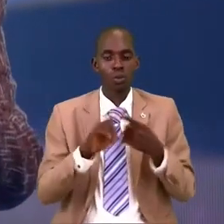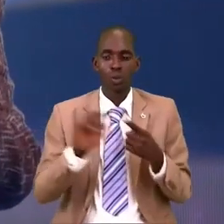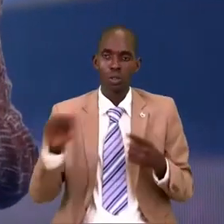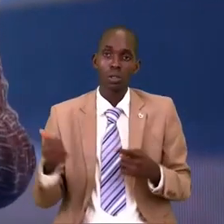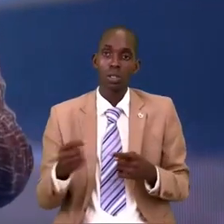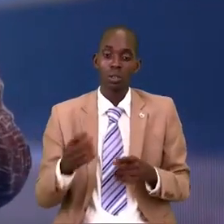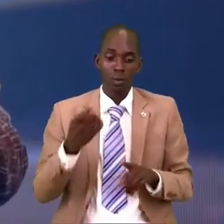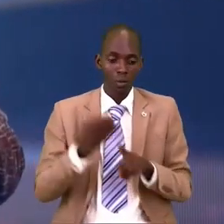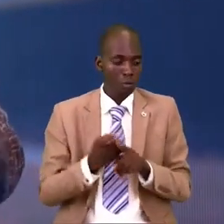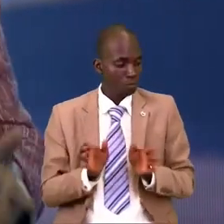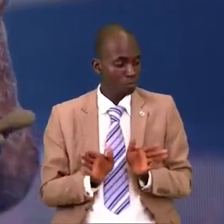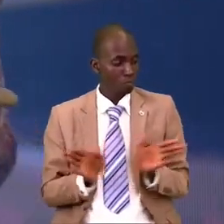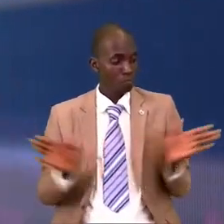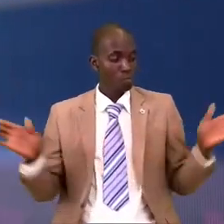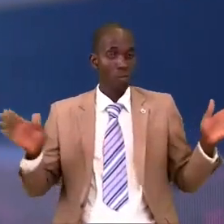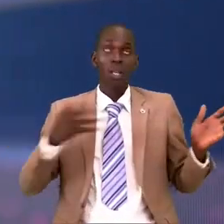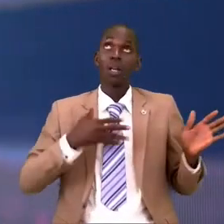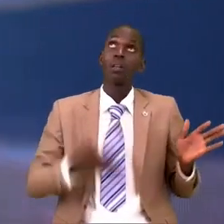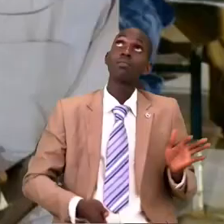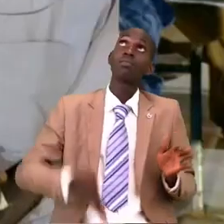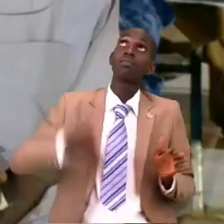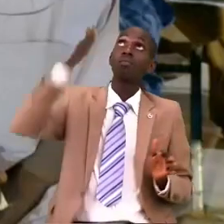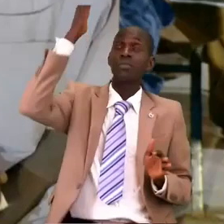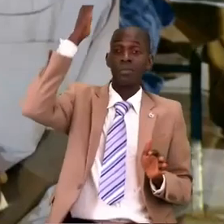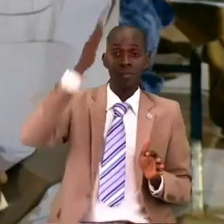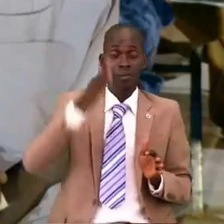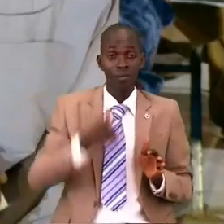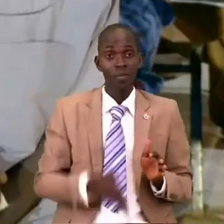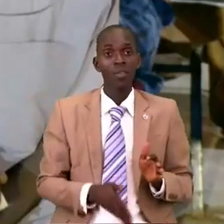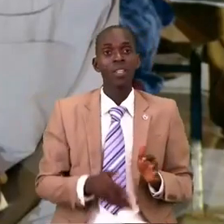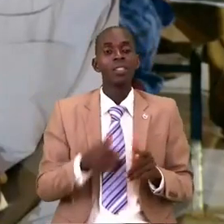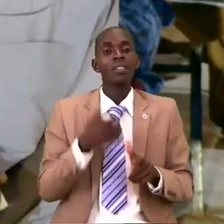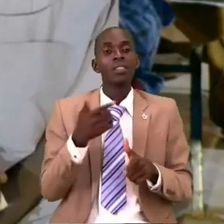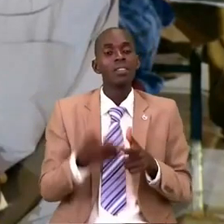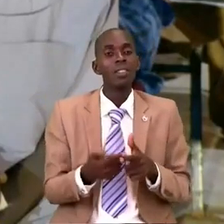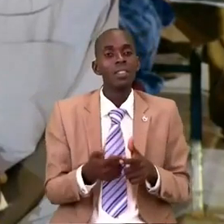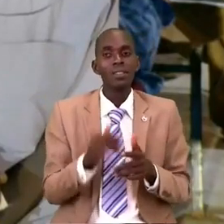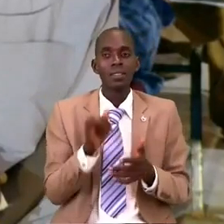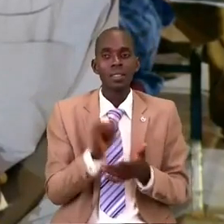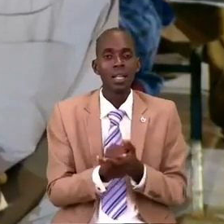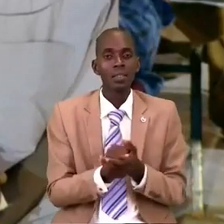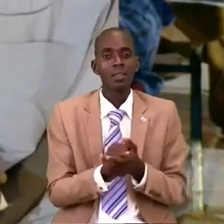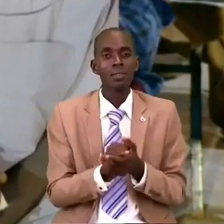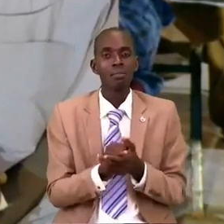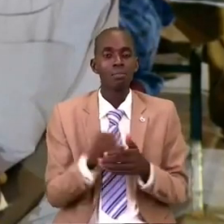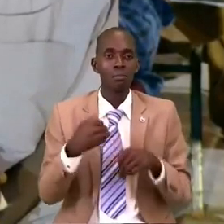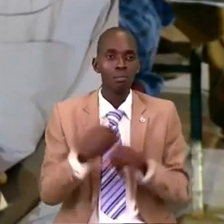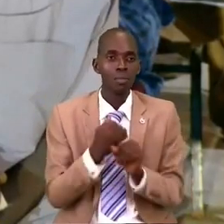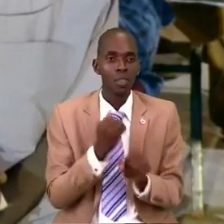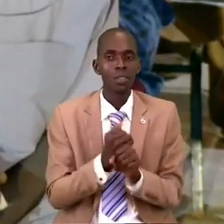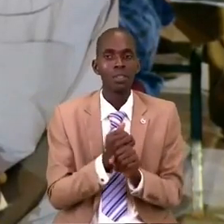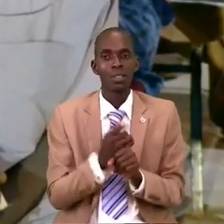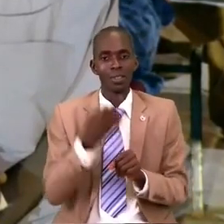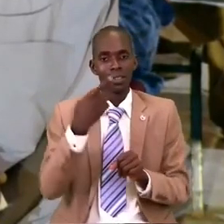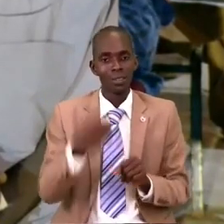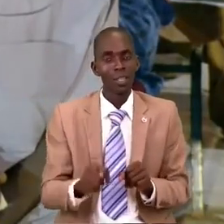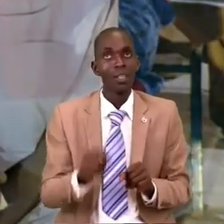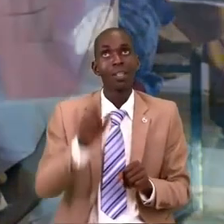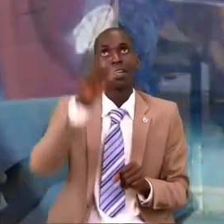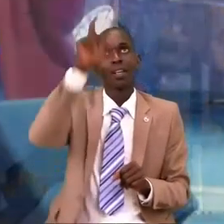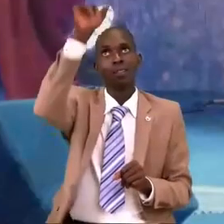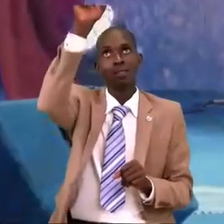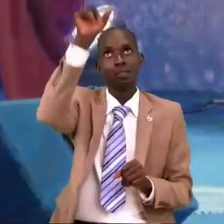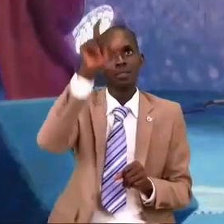the cross. And it is when you confess your fault to God, vertical, and you confess